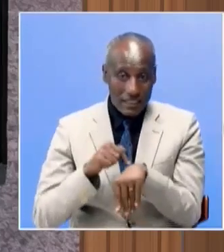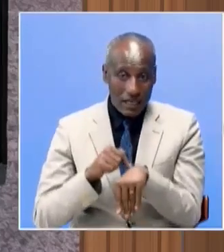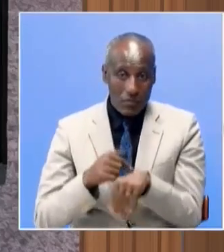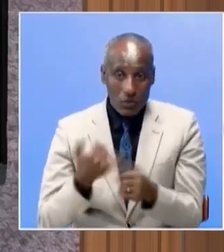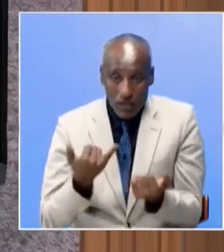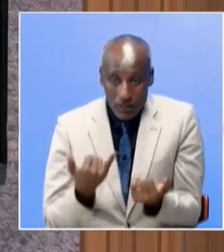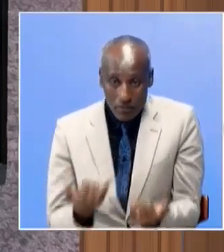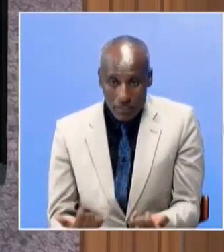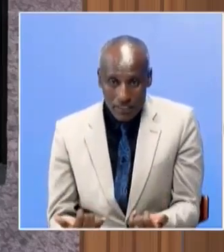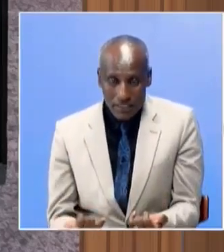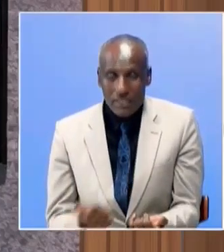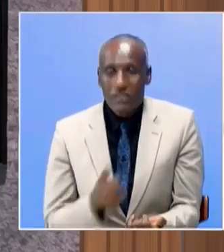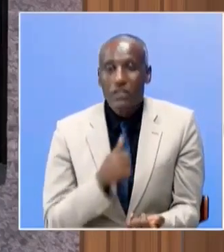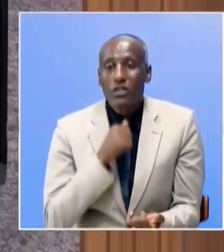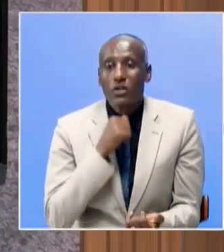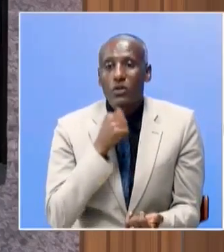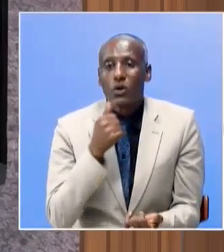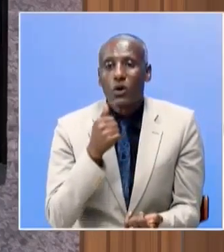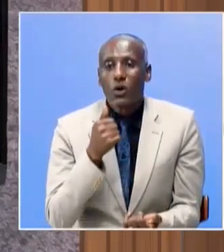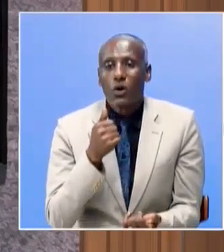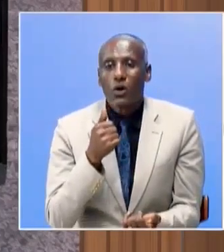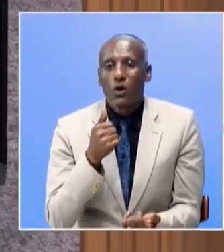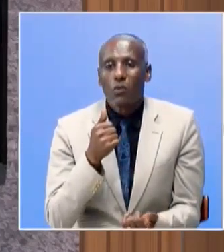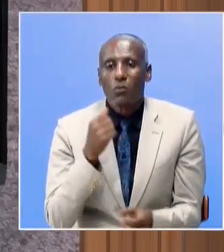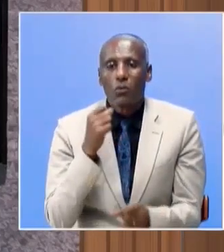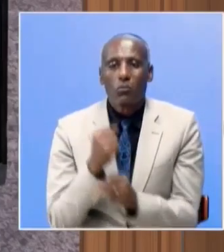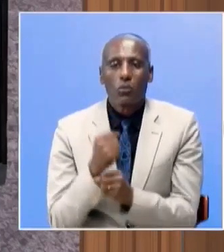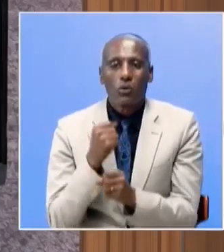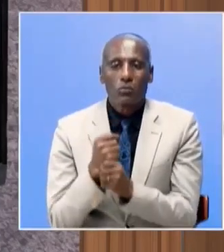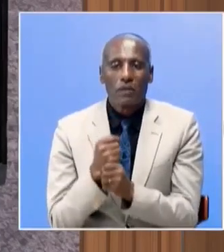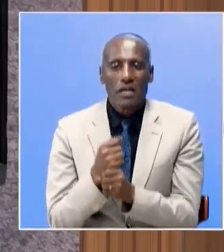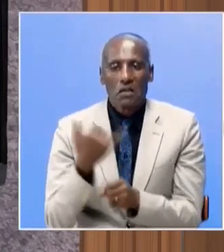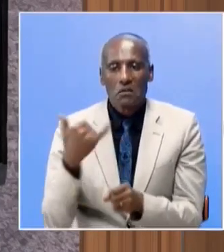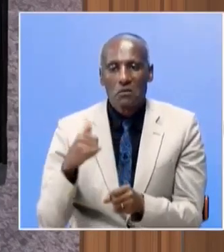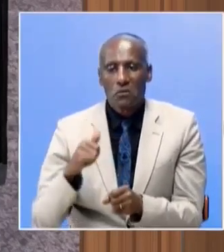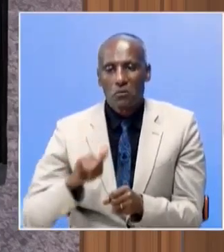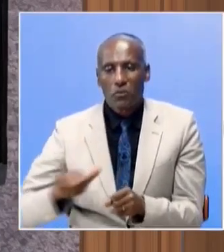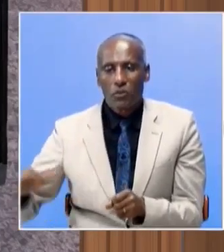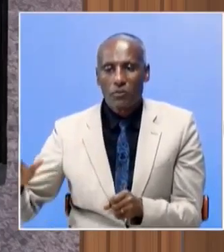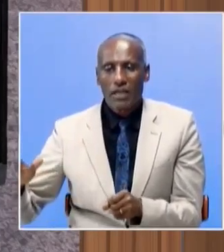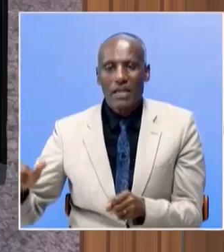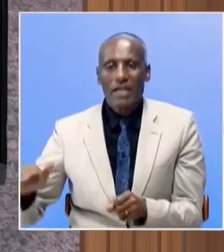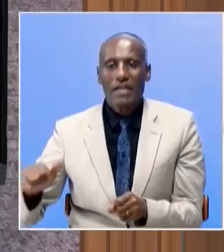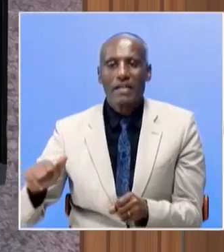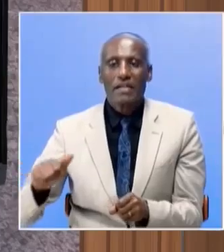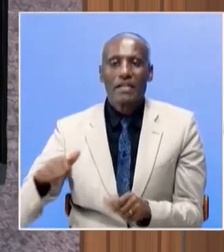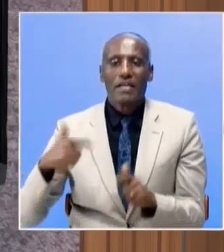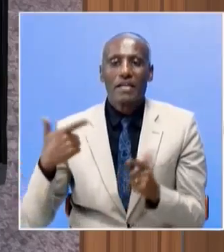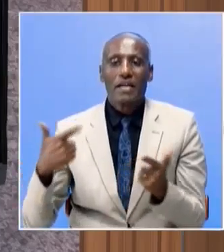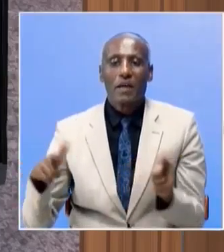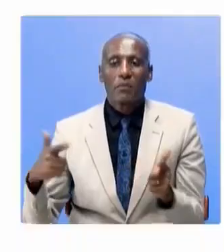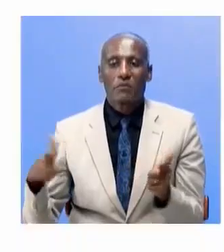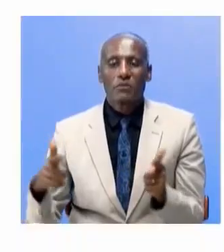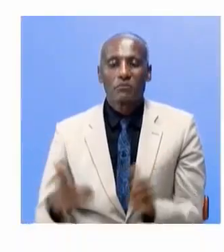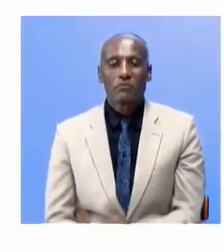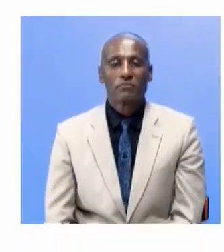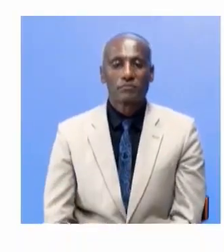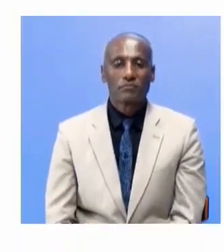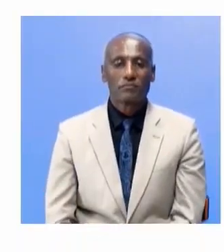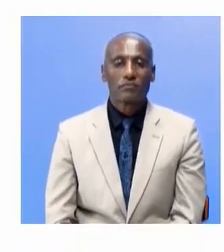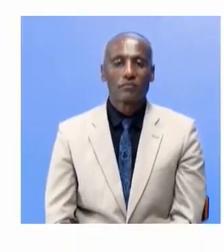present, no more action, no more playing games. Okay? This